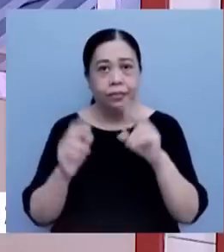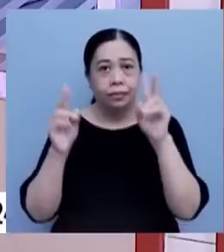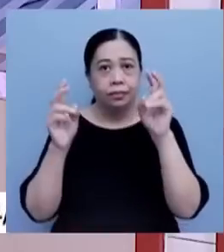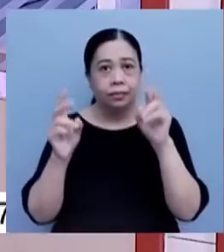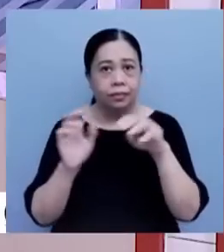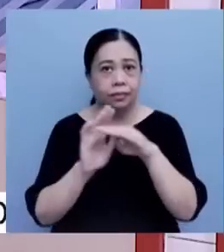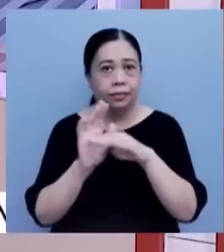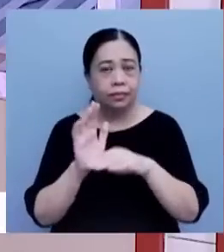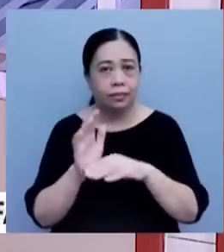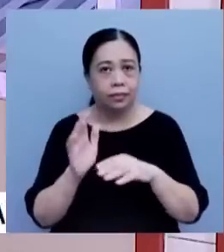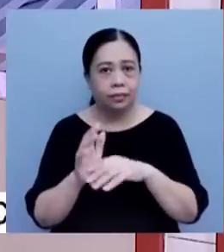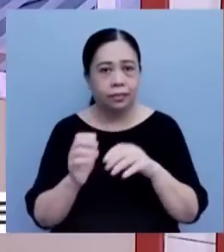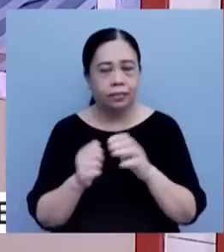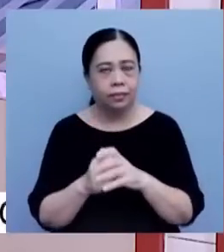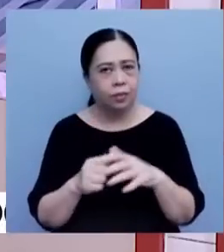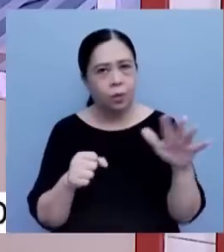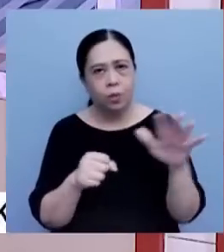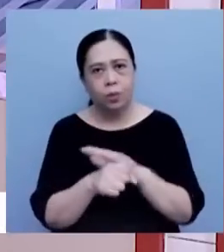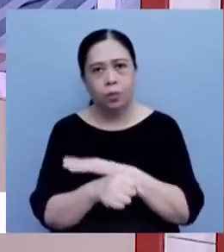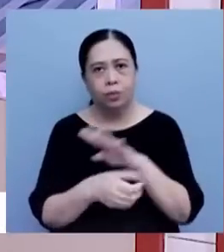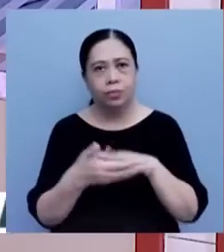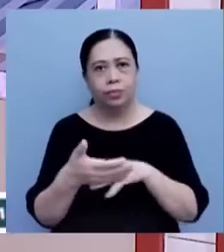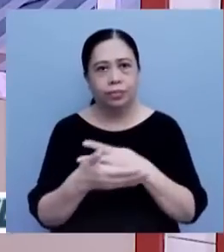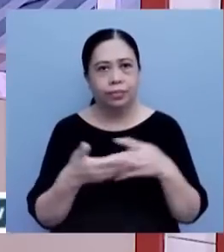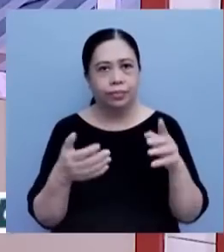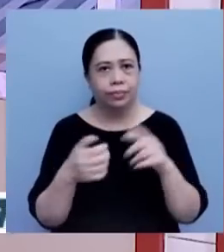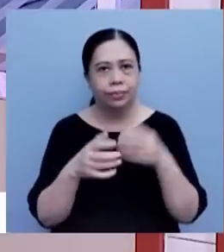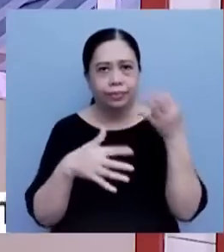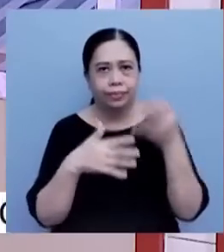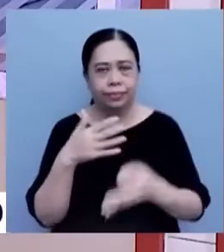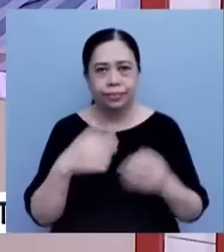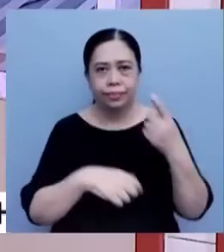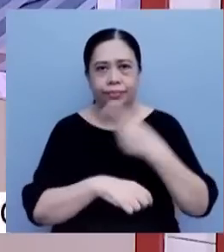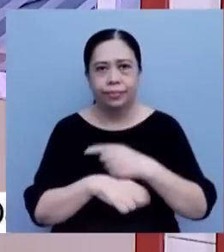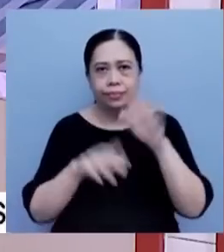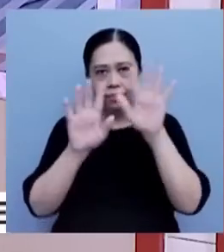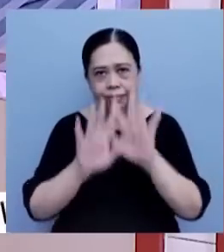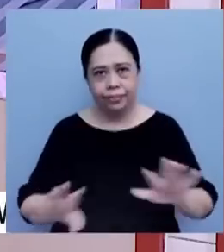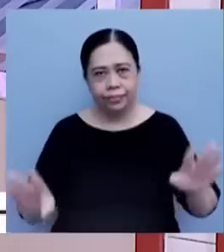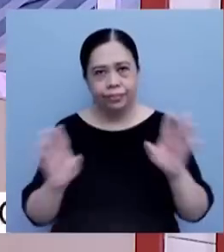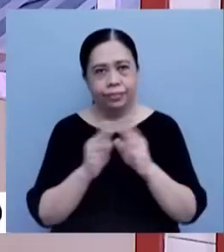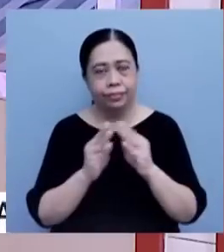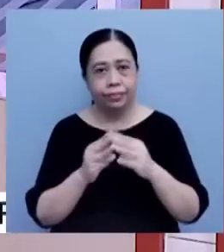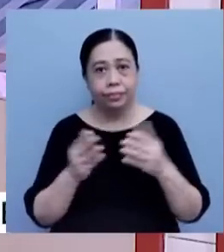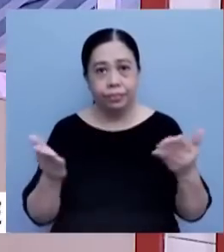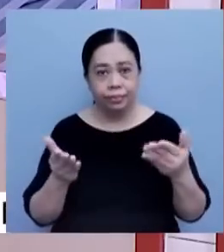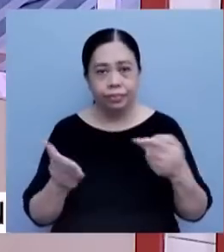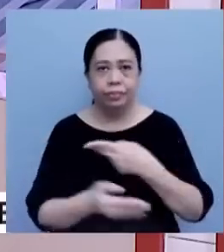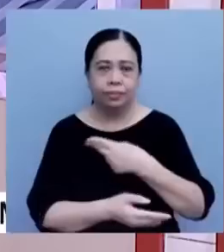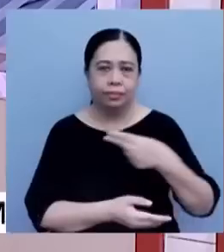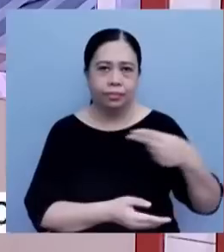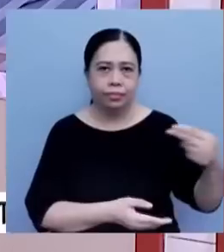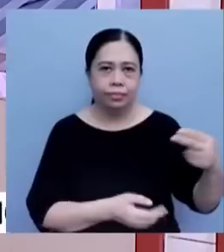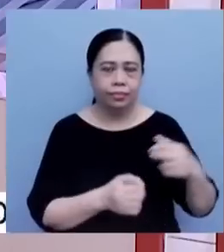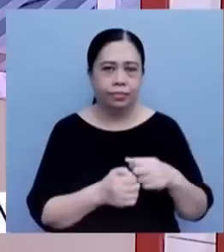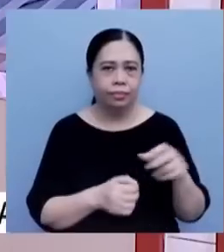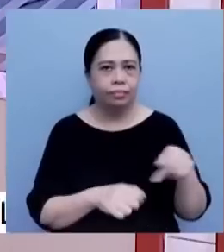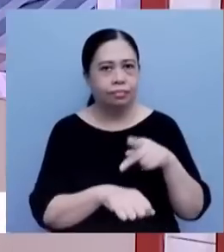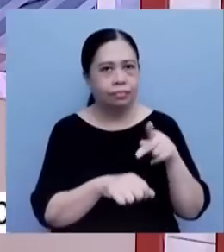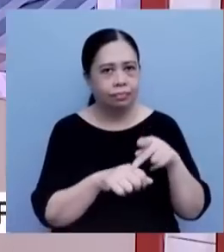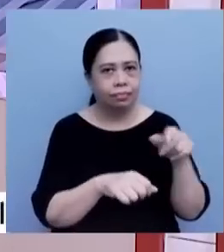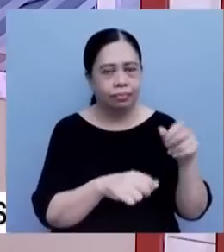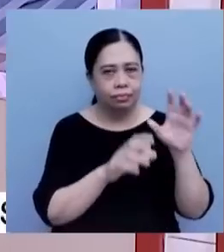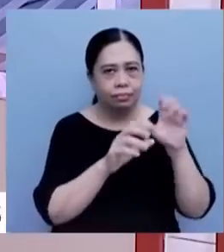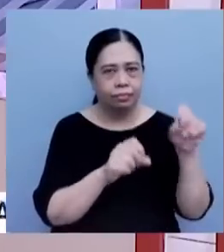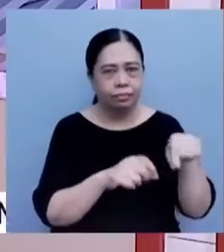A packed schedule for President Marcos on the final day of the ASEAN Summit in Indonesia. The Philippine leader meeting with the prime ministers of